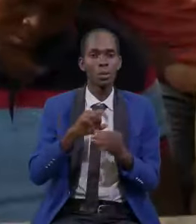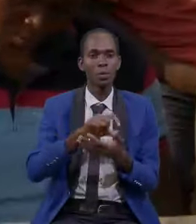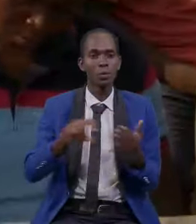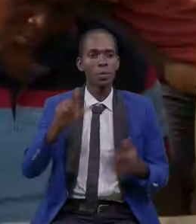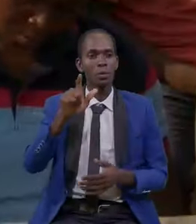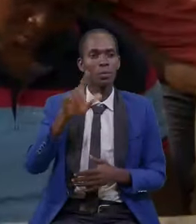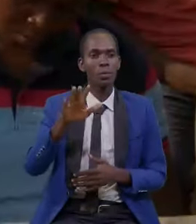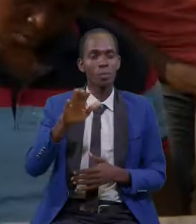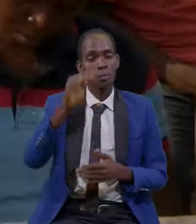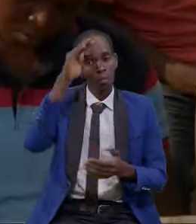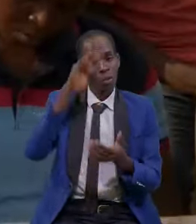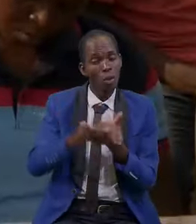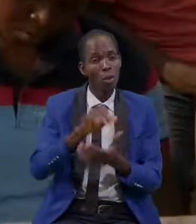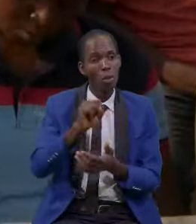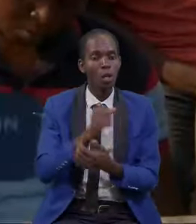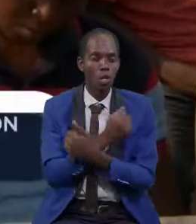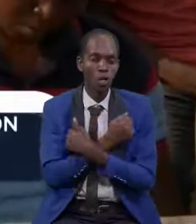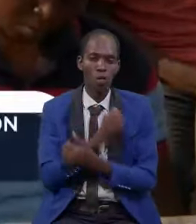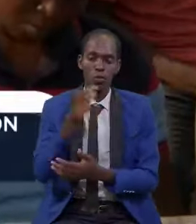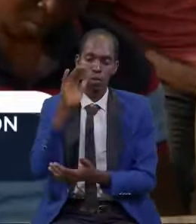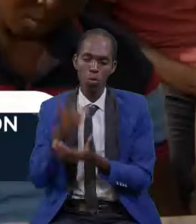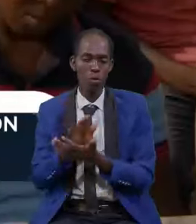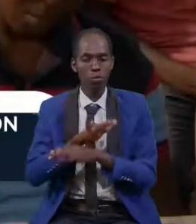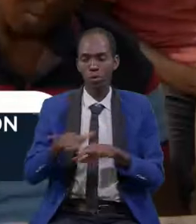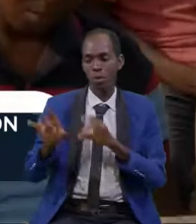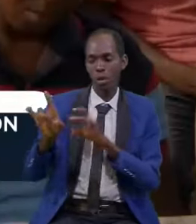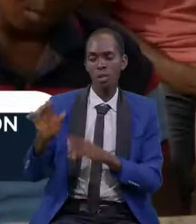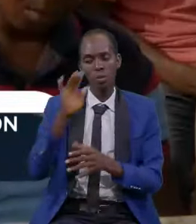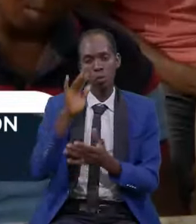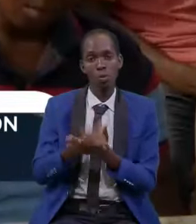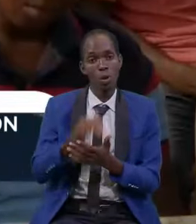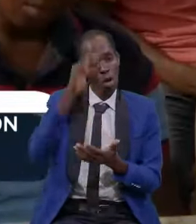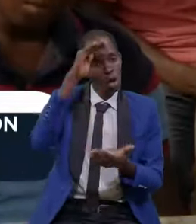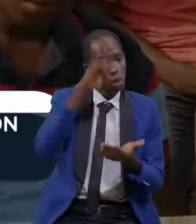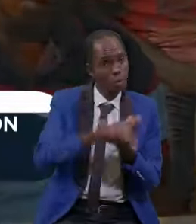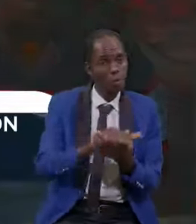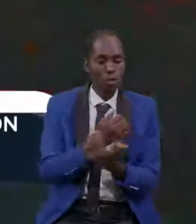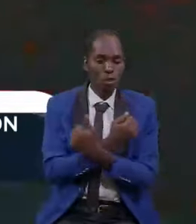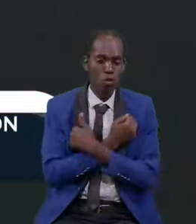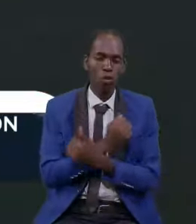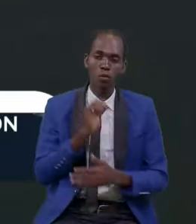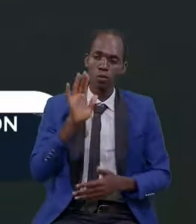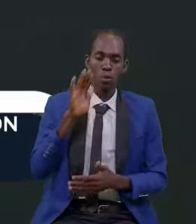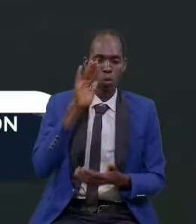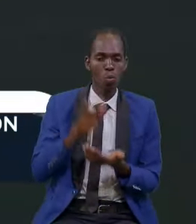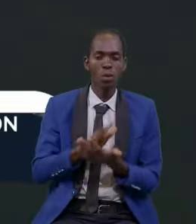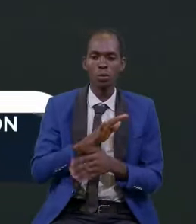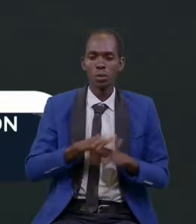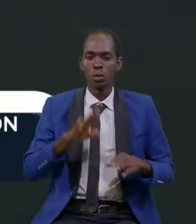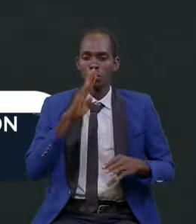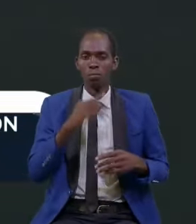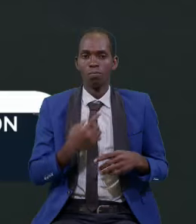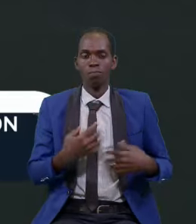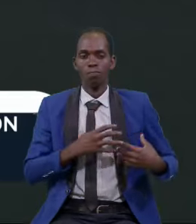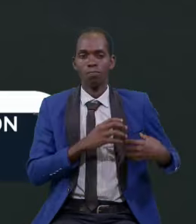husbands, love your wives. Don't hate your wives. Husbands, love your wives. Don't grudge your wife. Husbands, love